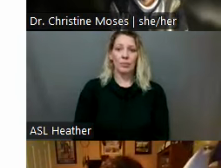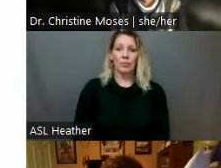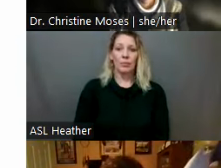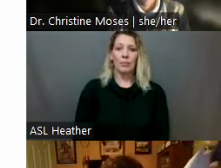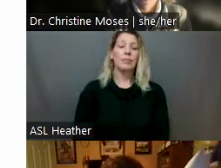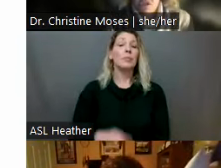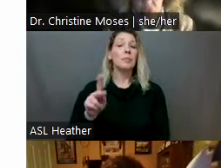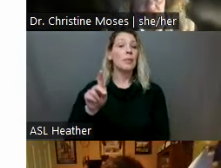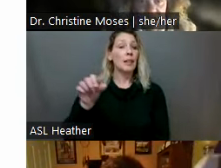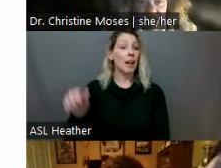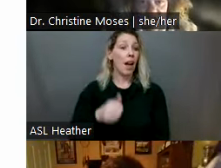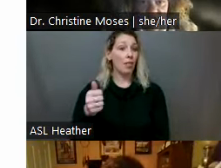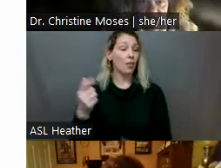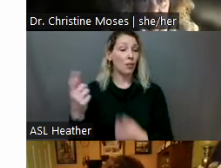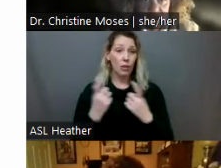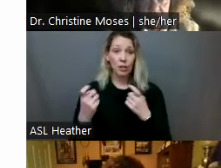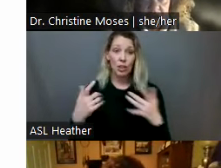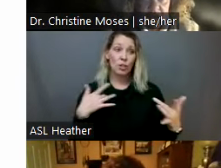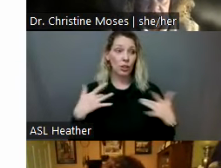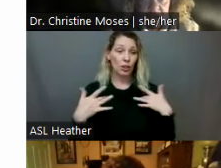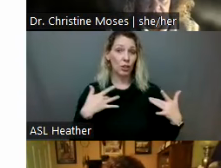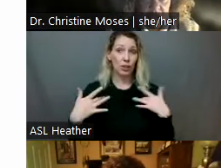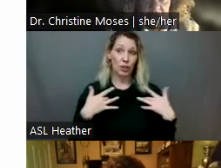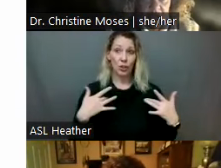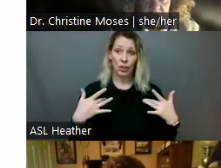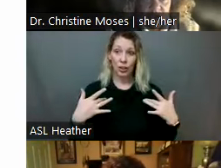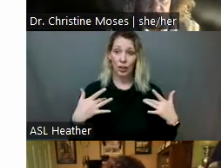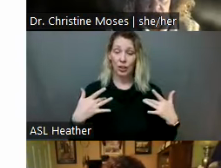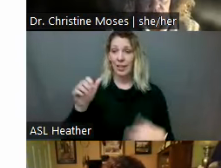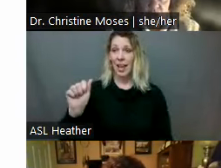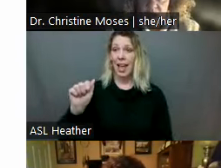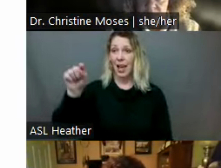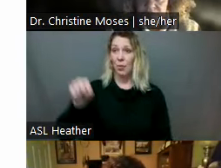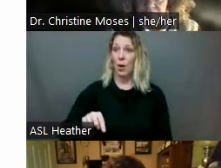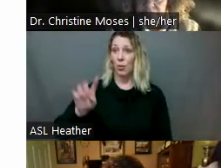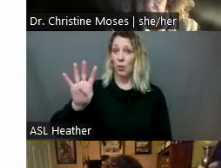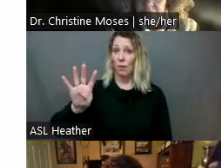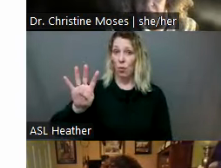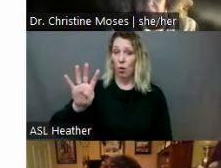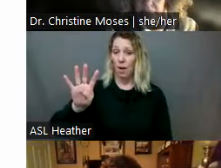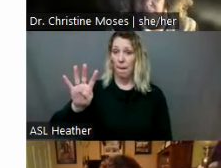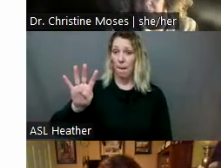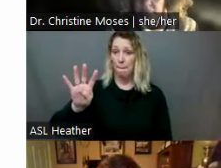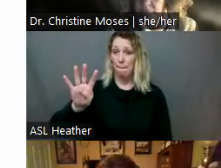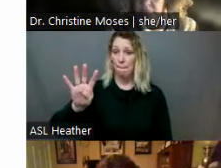Are there any other questions or concerns on A 1 through 4?